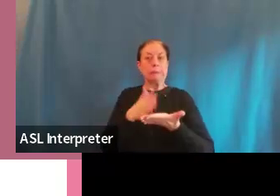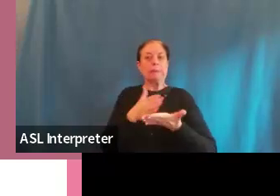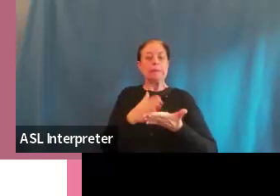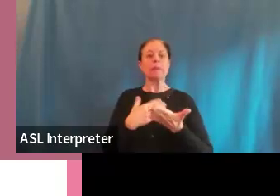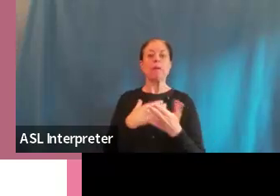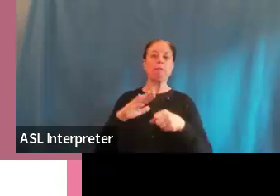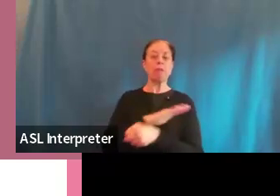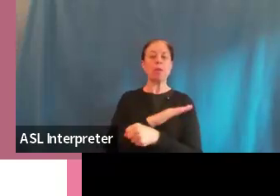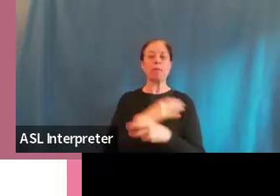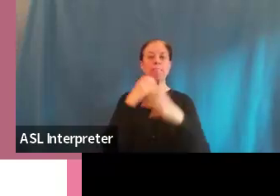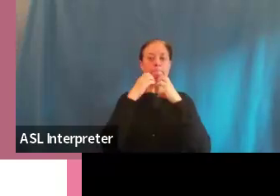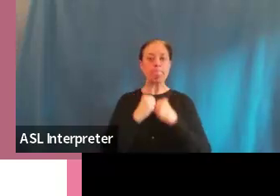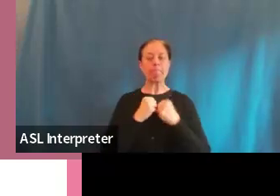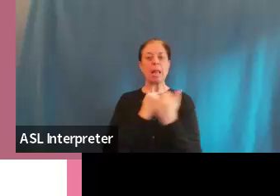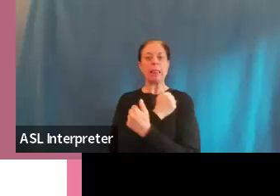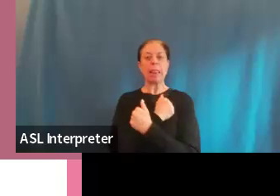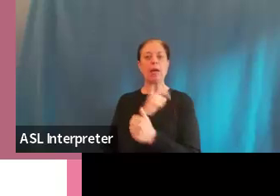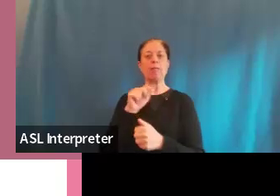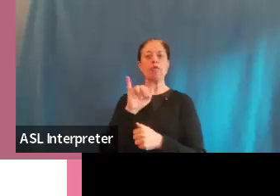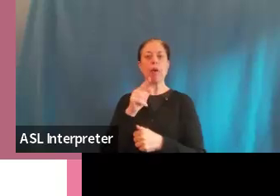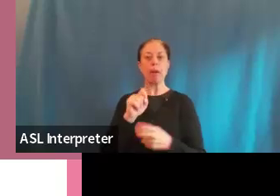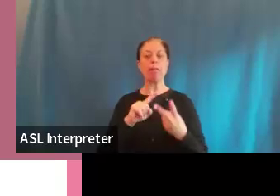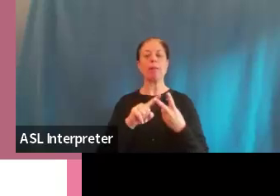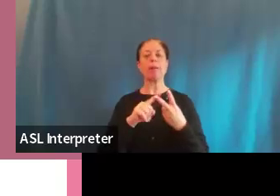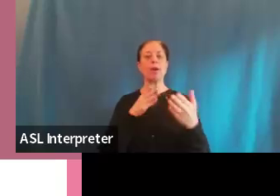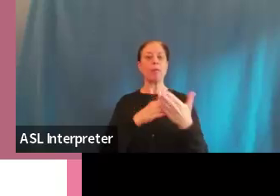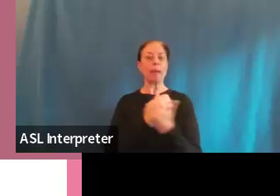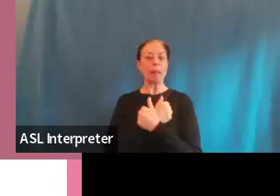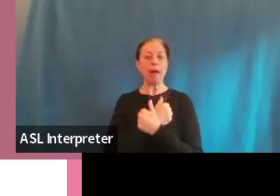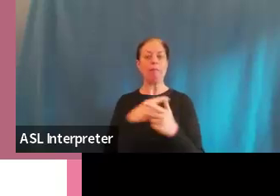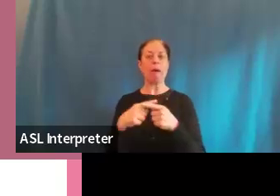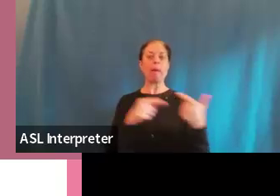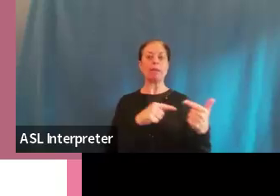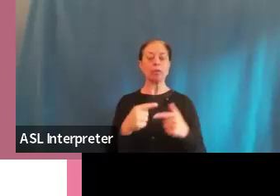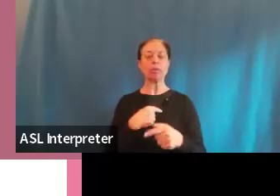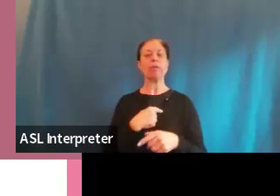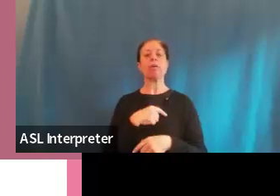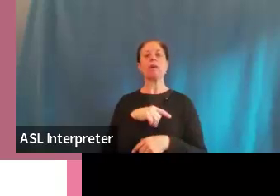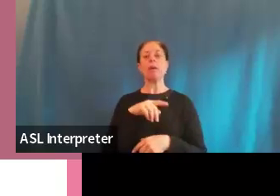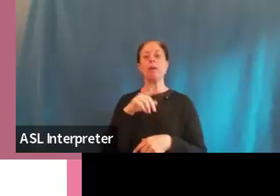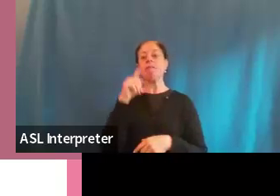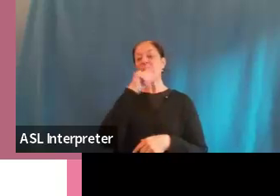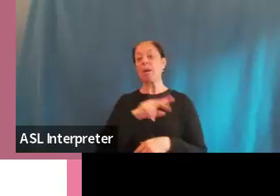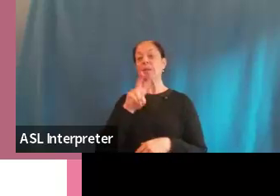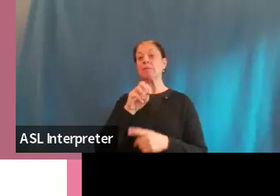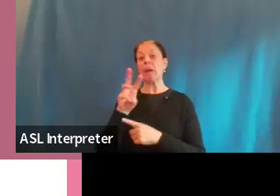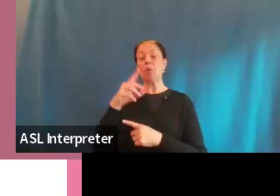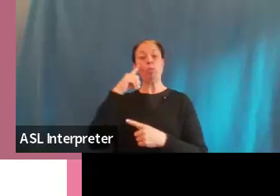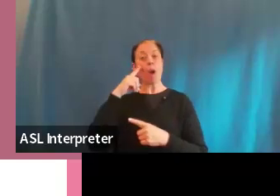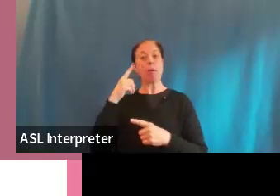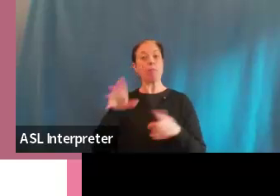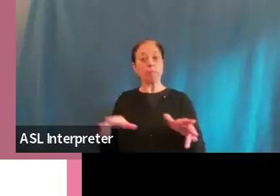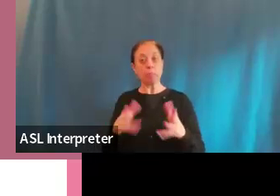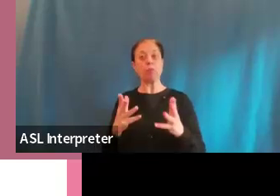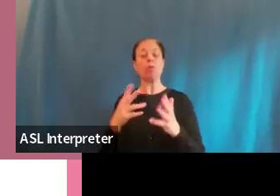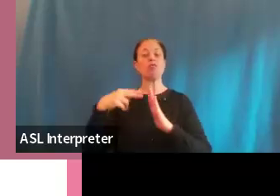beloved tropes such as a love triangle, forbidden love, and plenty of banter, The False Vow is at the same time a thought-provoking read with